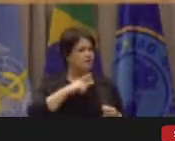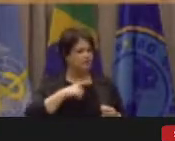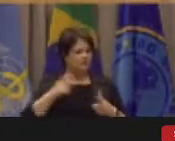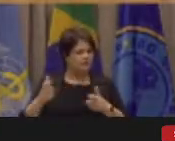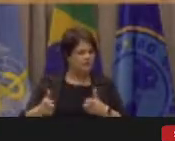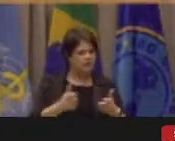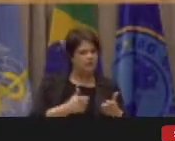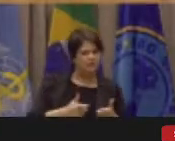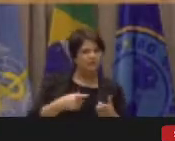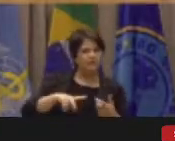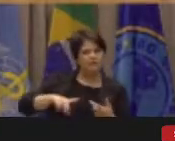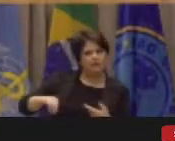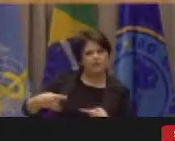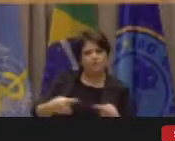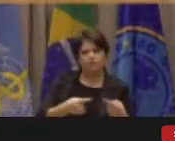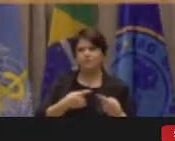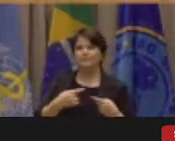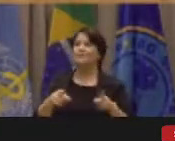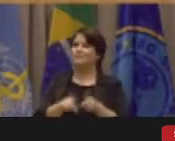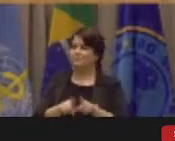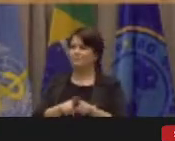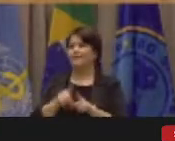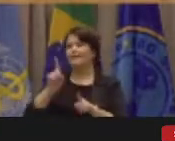have space to